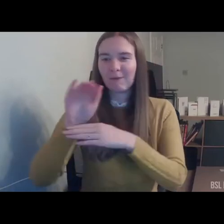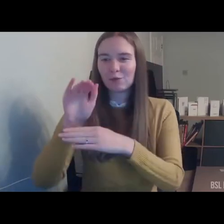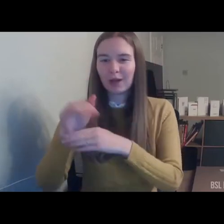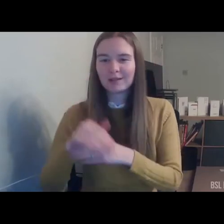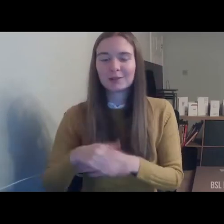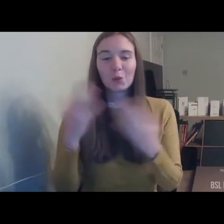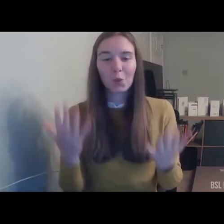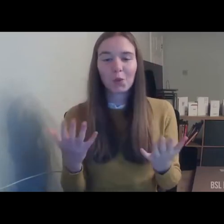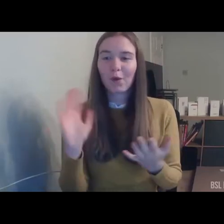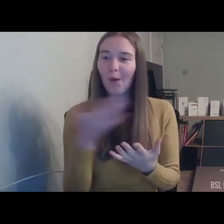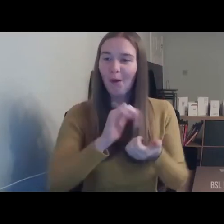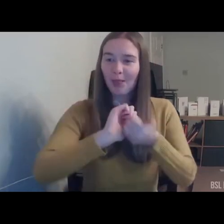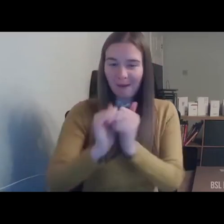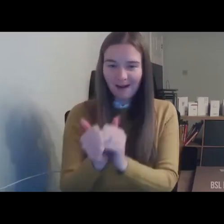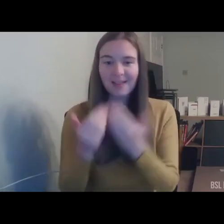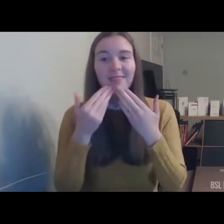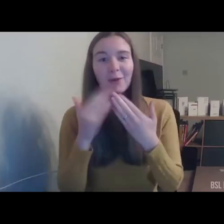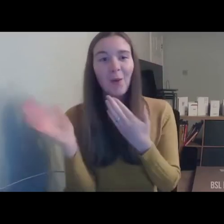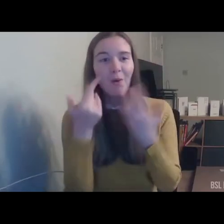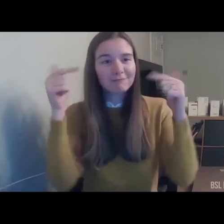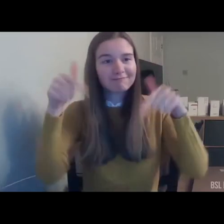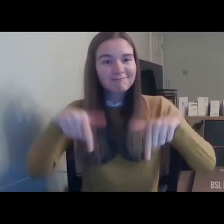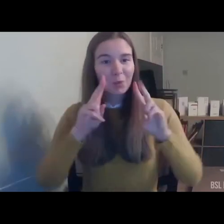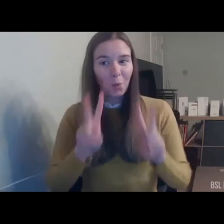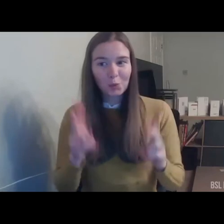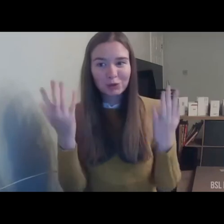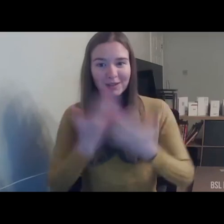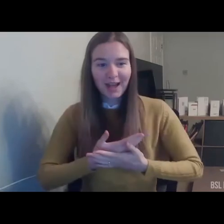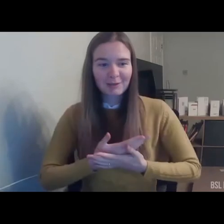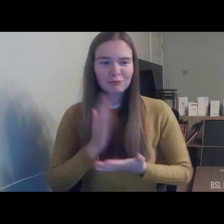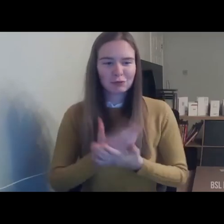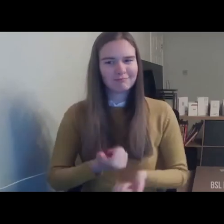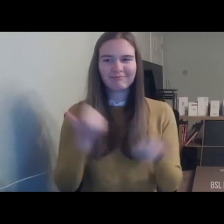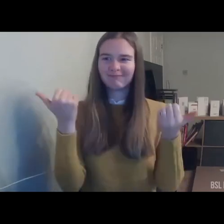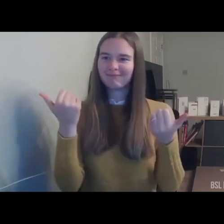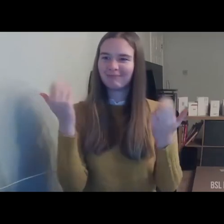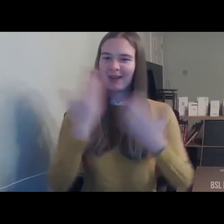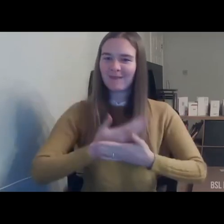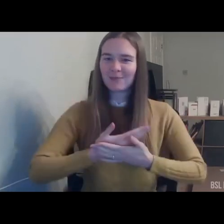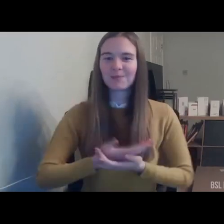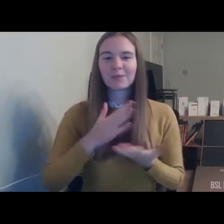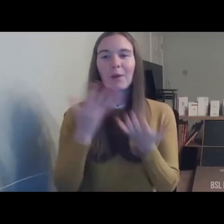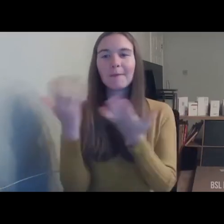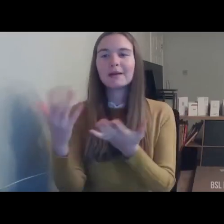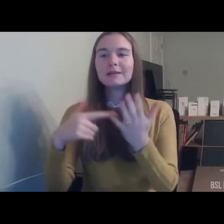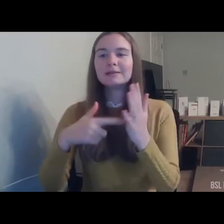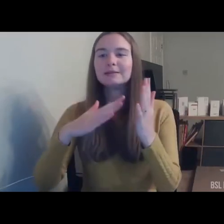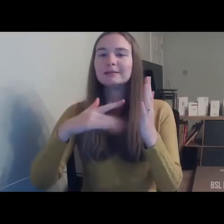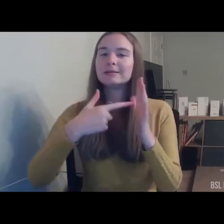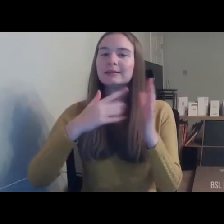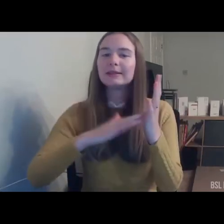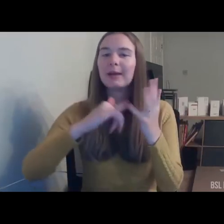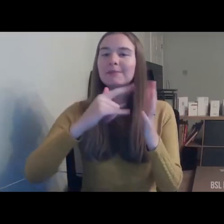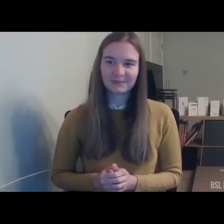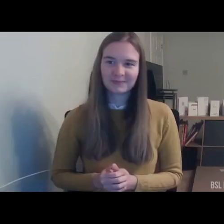partners, thanks again for being with us tonight. I'm sure it's going to be a great evening and I will now hand on to Tamsie, who is our chair for the rest of the